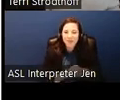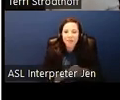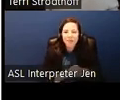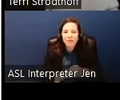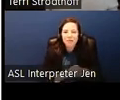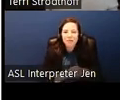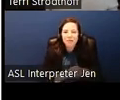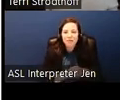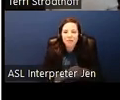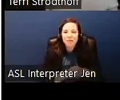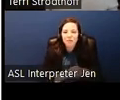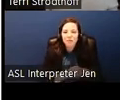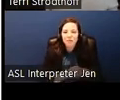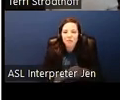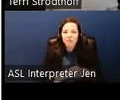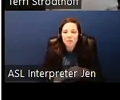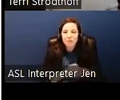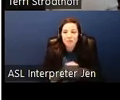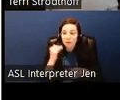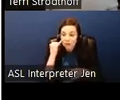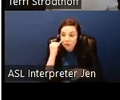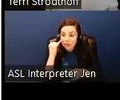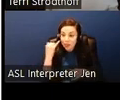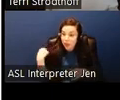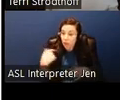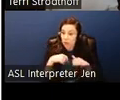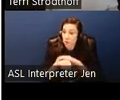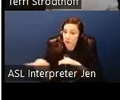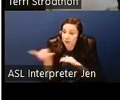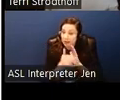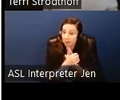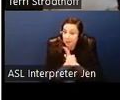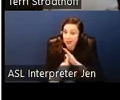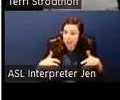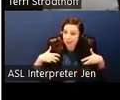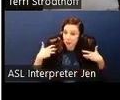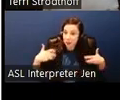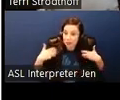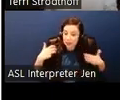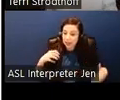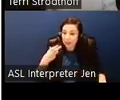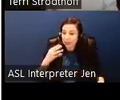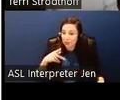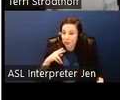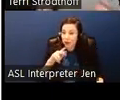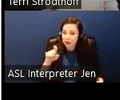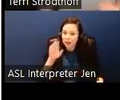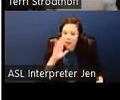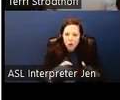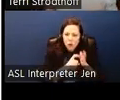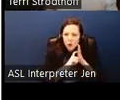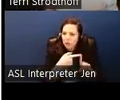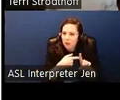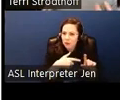be born at the level of a newborn chimpanzee, we would need another 18 to 21 months in utero to come out at that